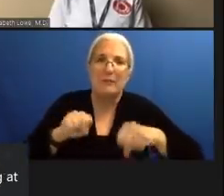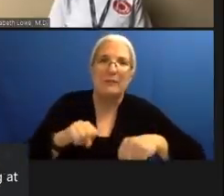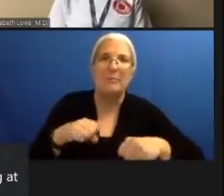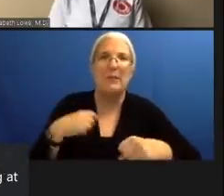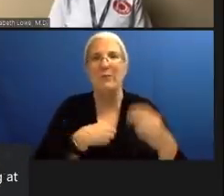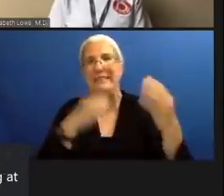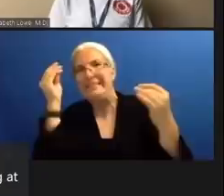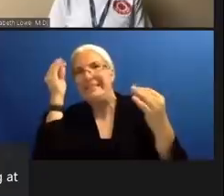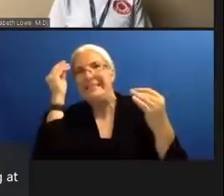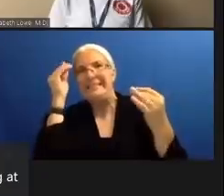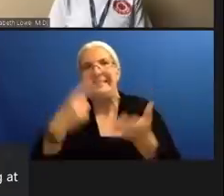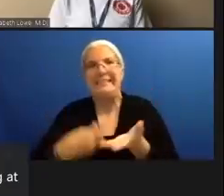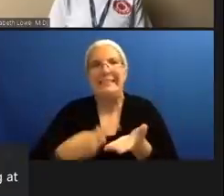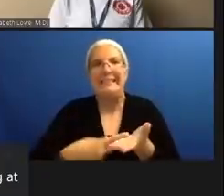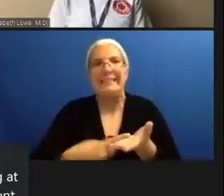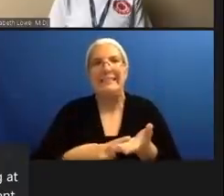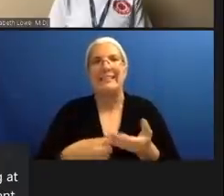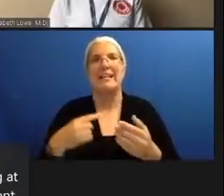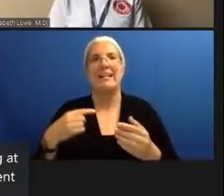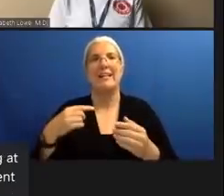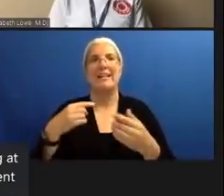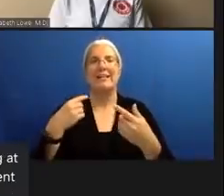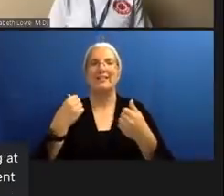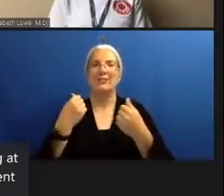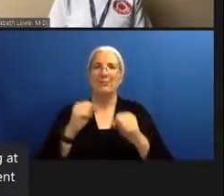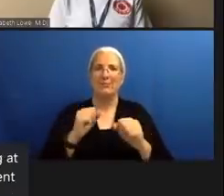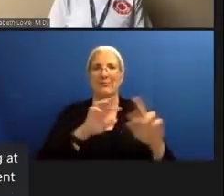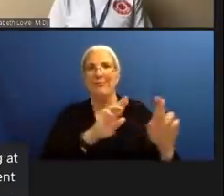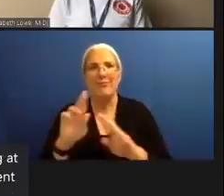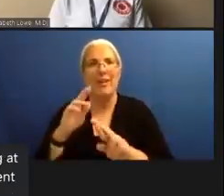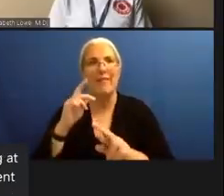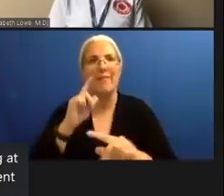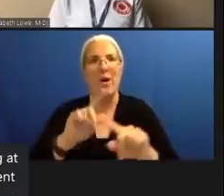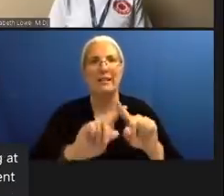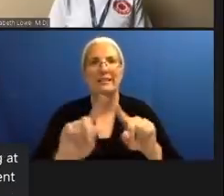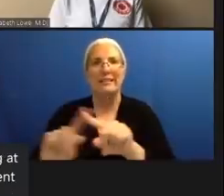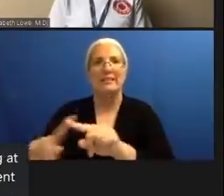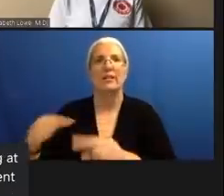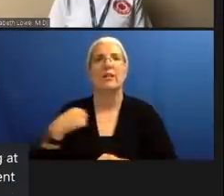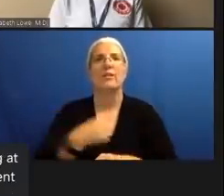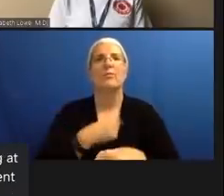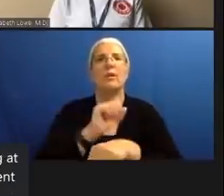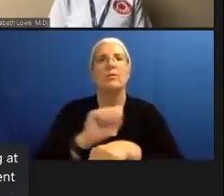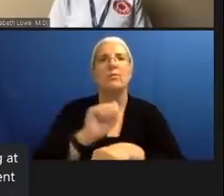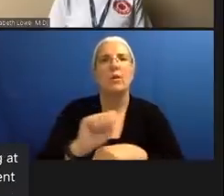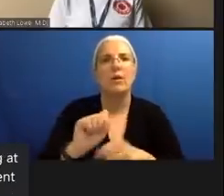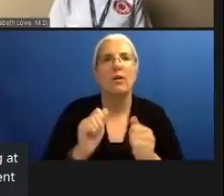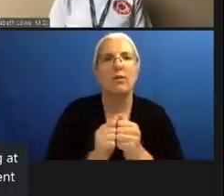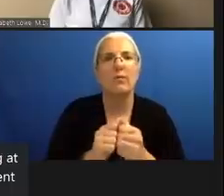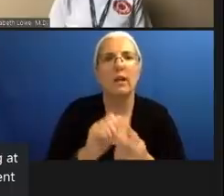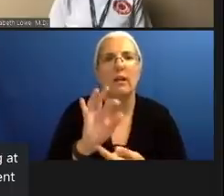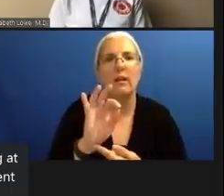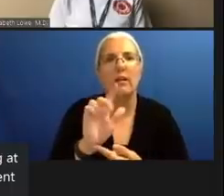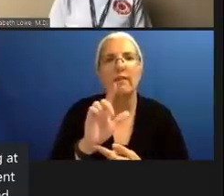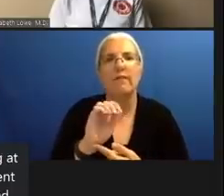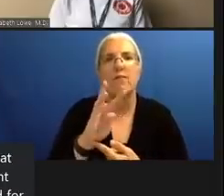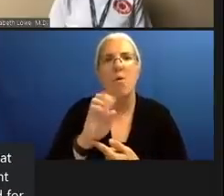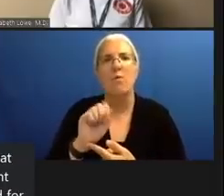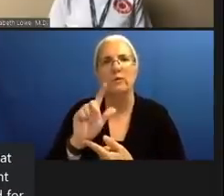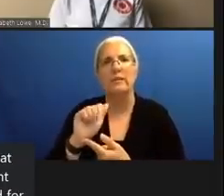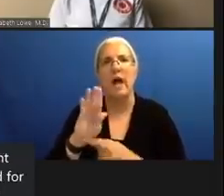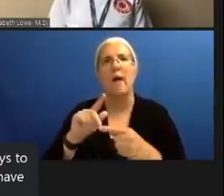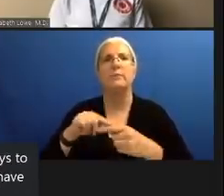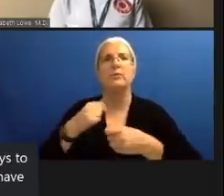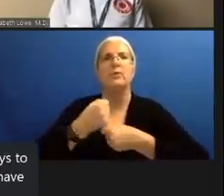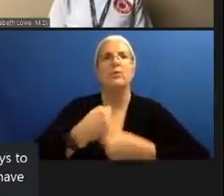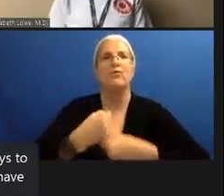the different workflows that have been created in adjustment for the realities of